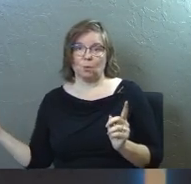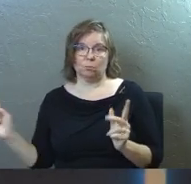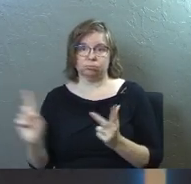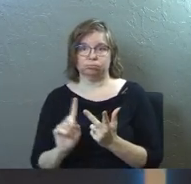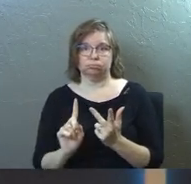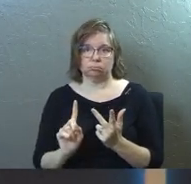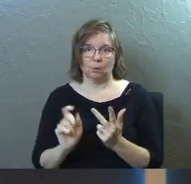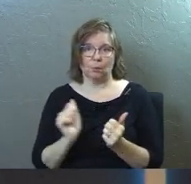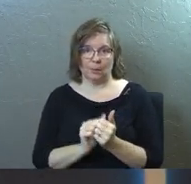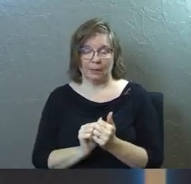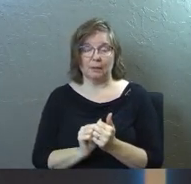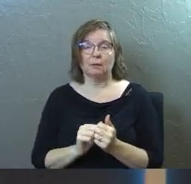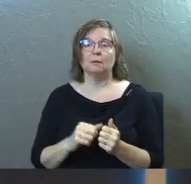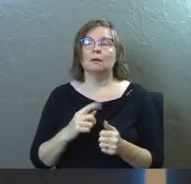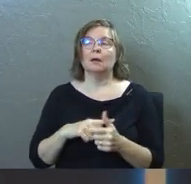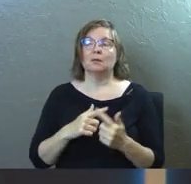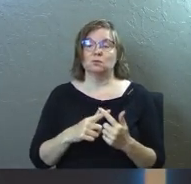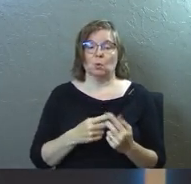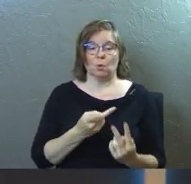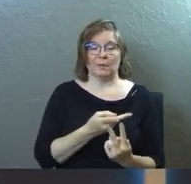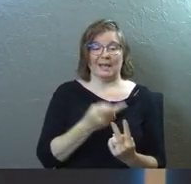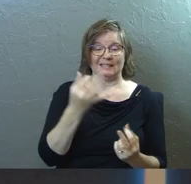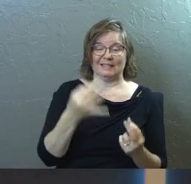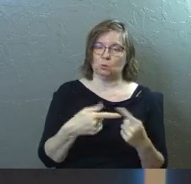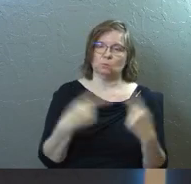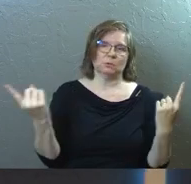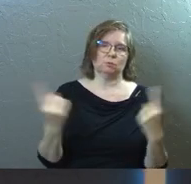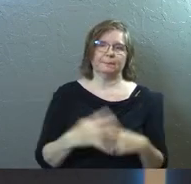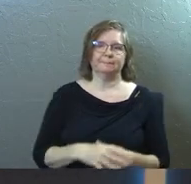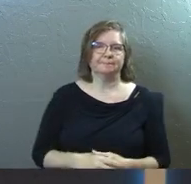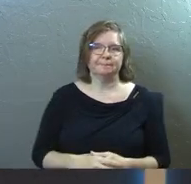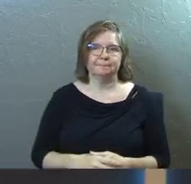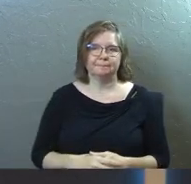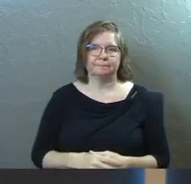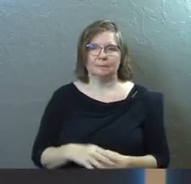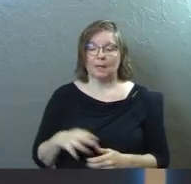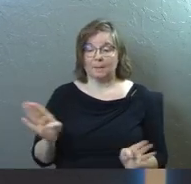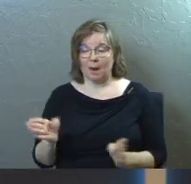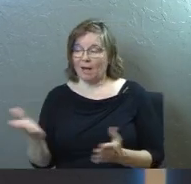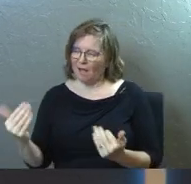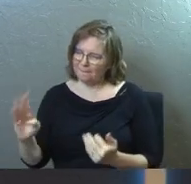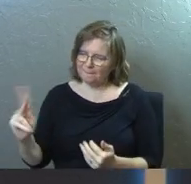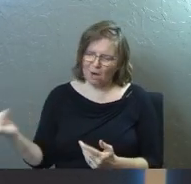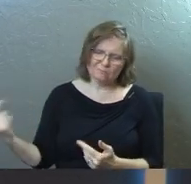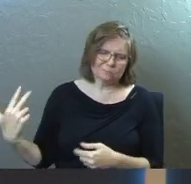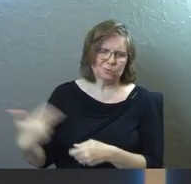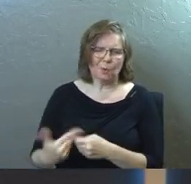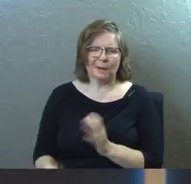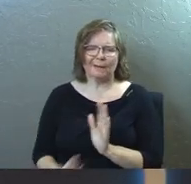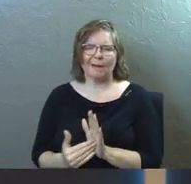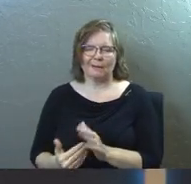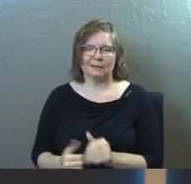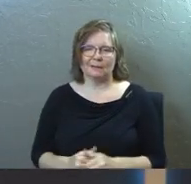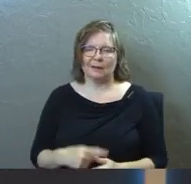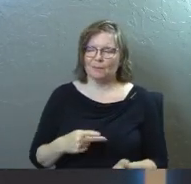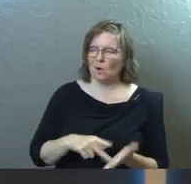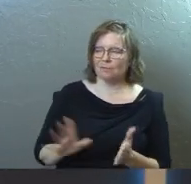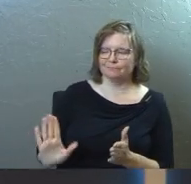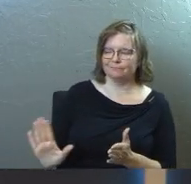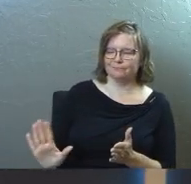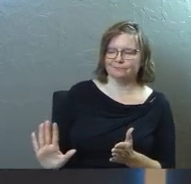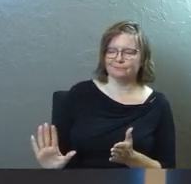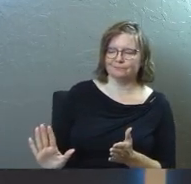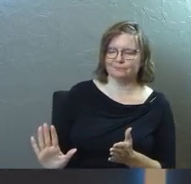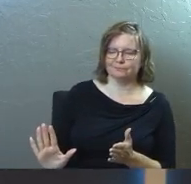so back to the text, they decide to disagree on this. Barnabas is like, let's bring Mark as we go back and check on these churches. And Paul is like,